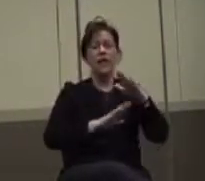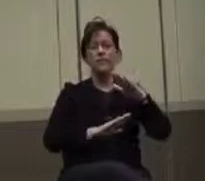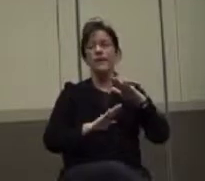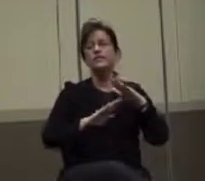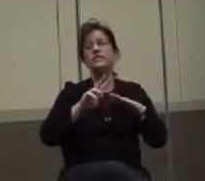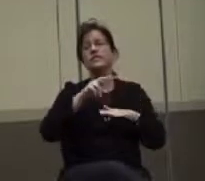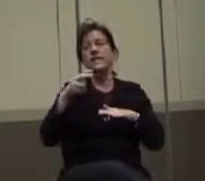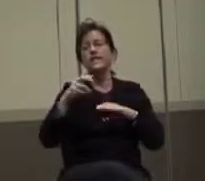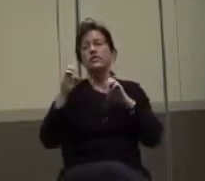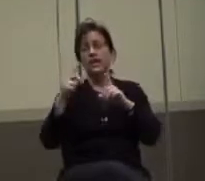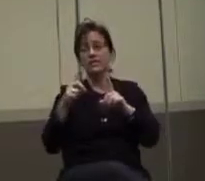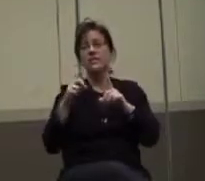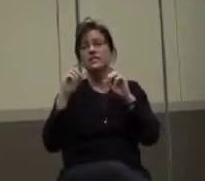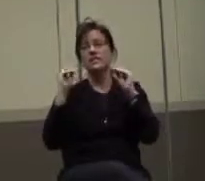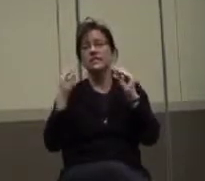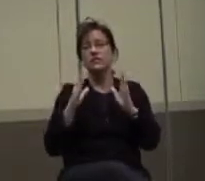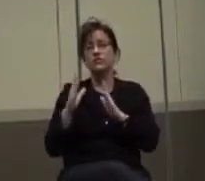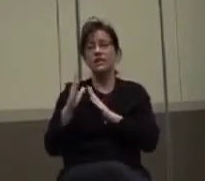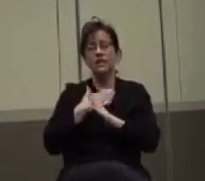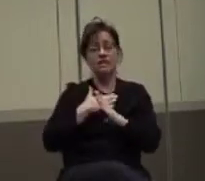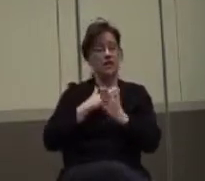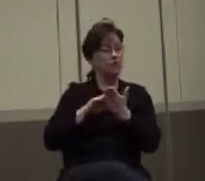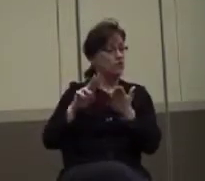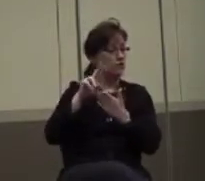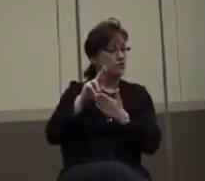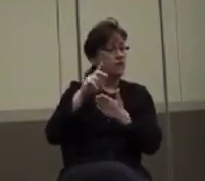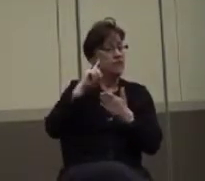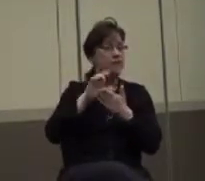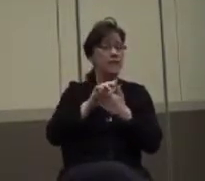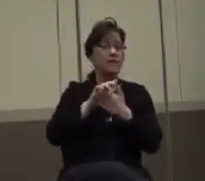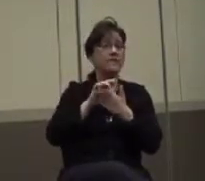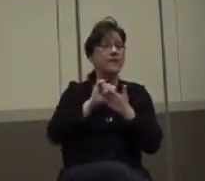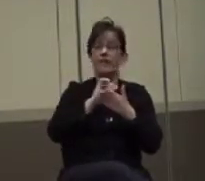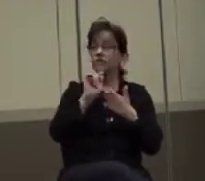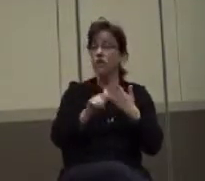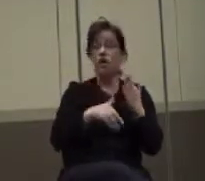university's belief is all they need for behavior management.